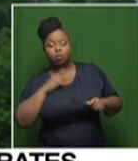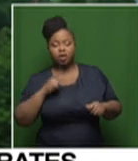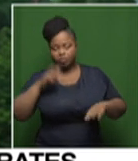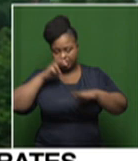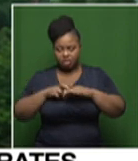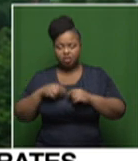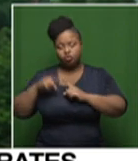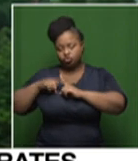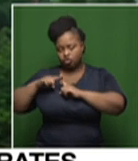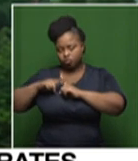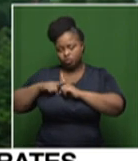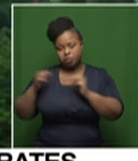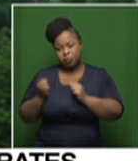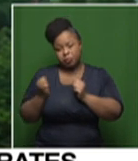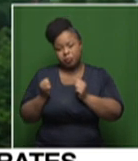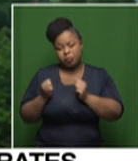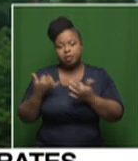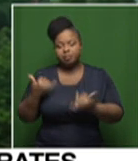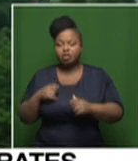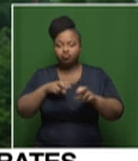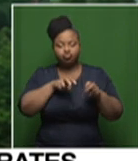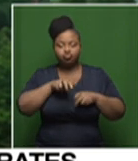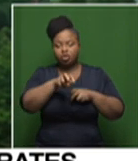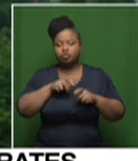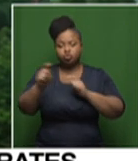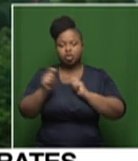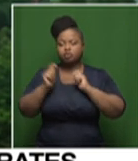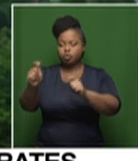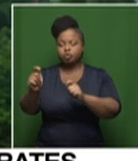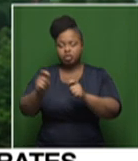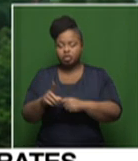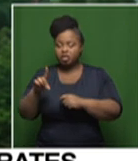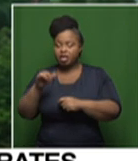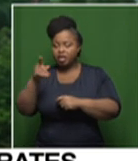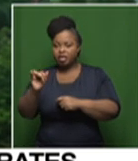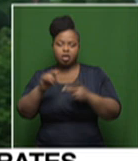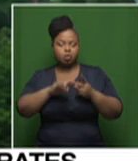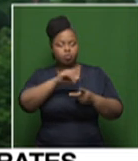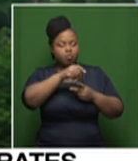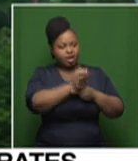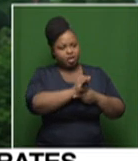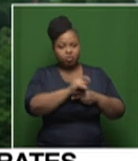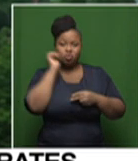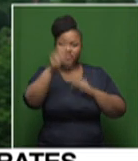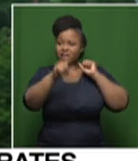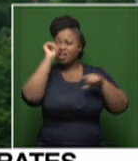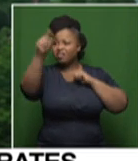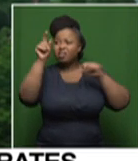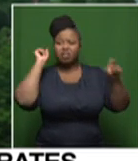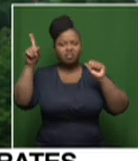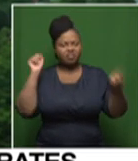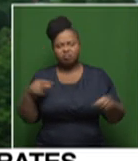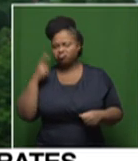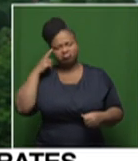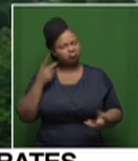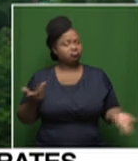cold transportation systems, and not only to urban centers like Delhi and Mumbai, but also to remote corners of the country in villages where sometimes one doesn't